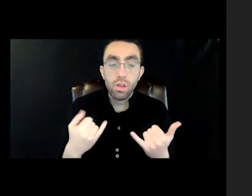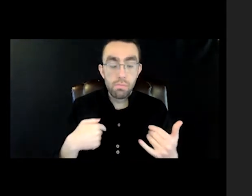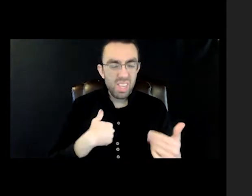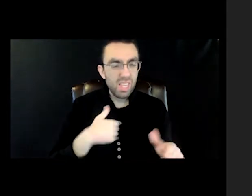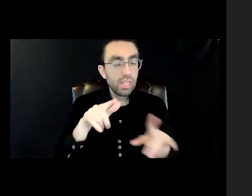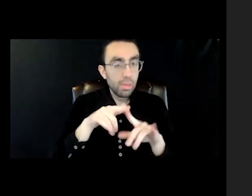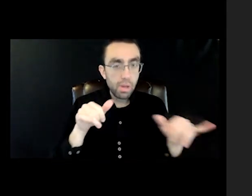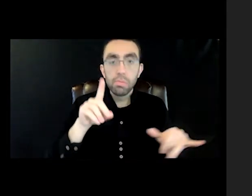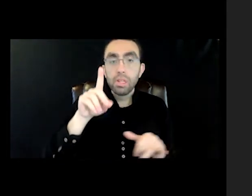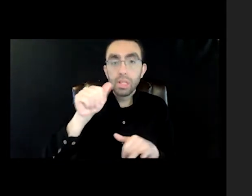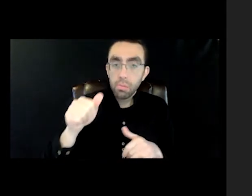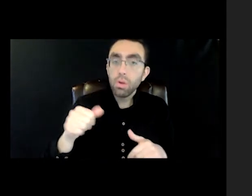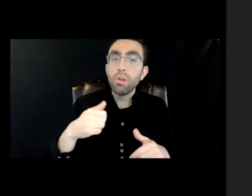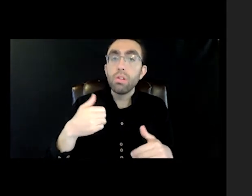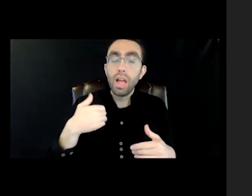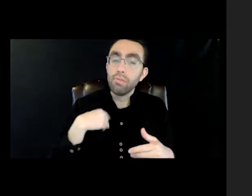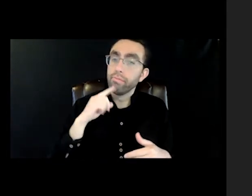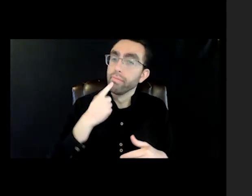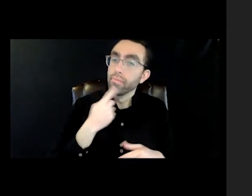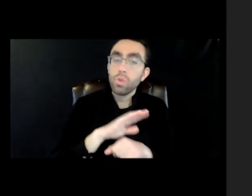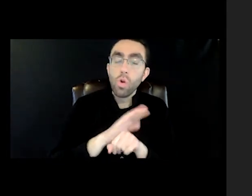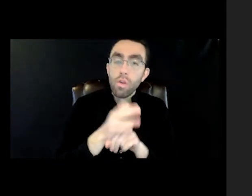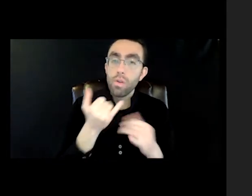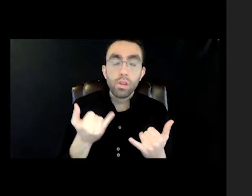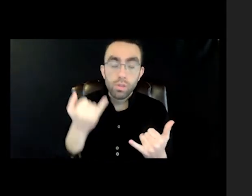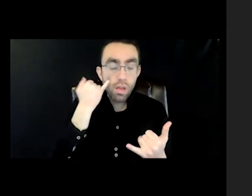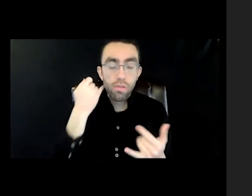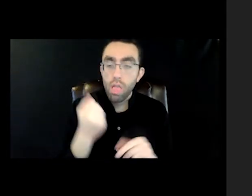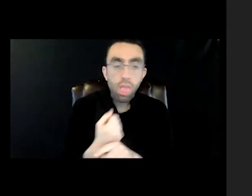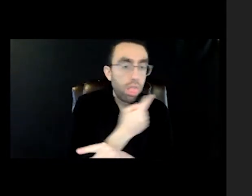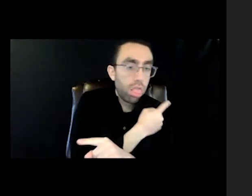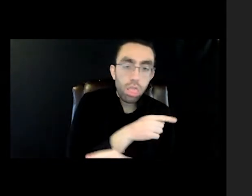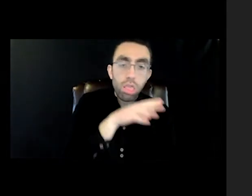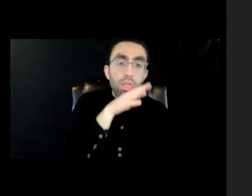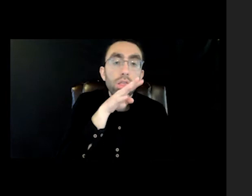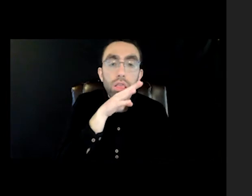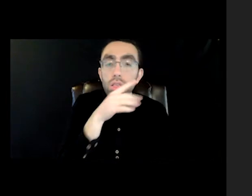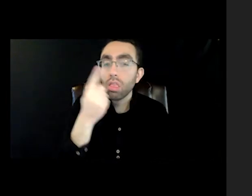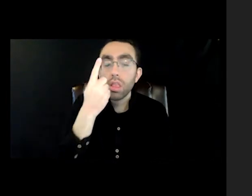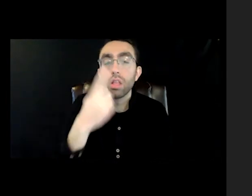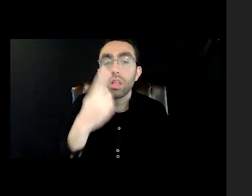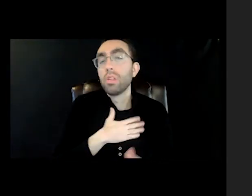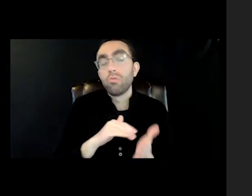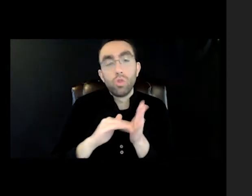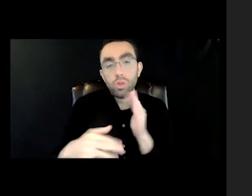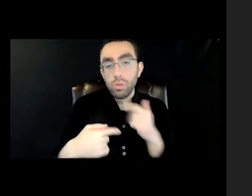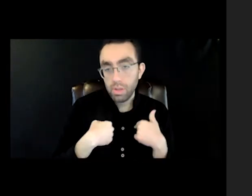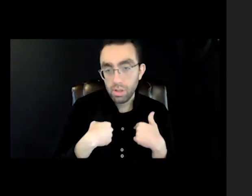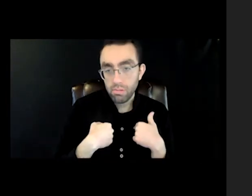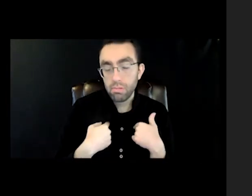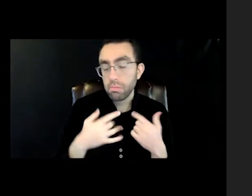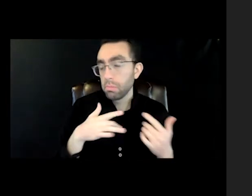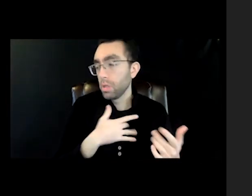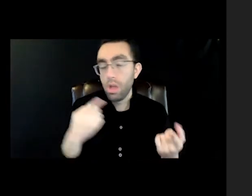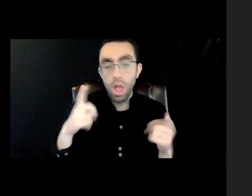words or idioms or misspeak. That's something that has been happening.